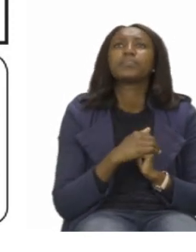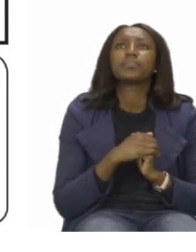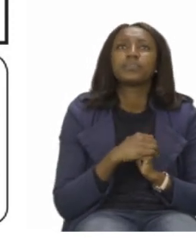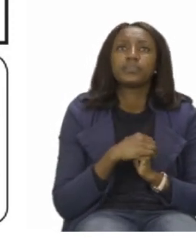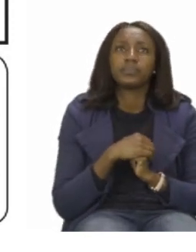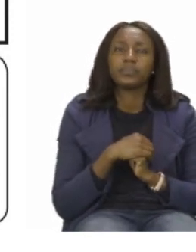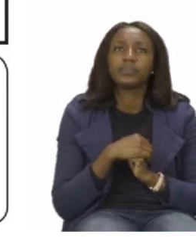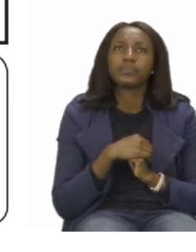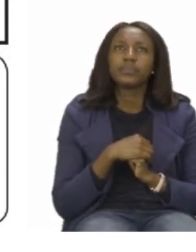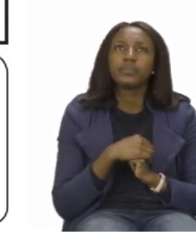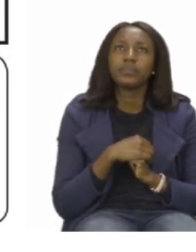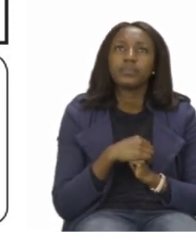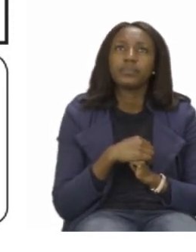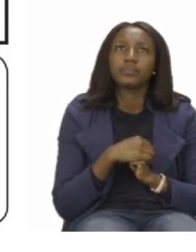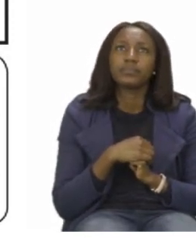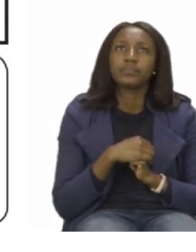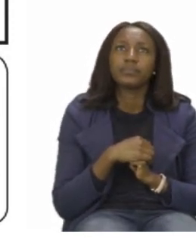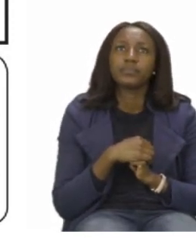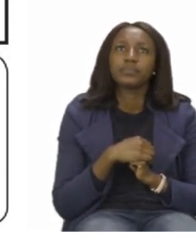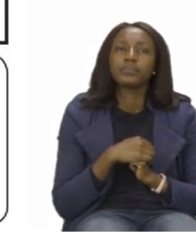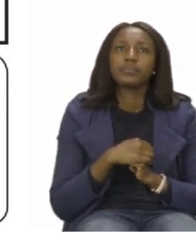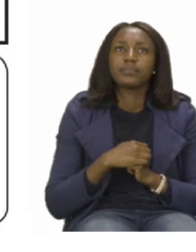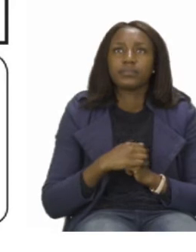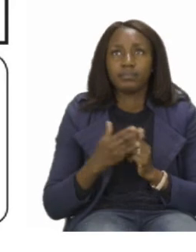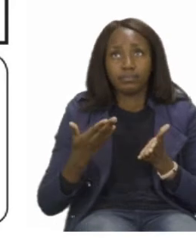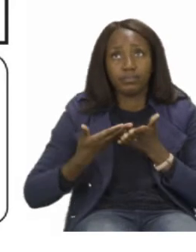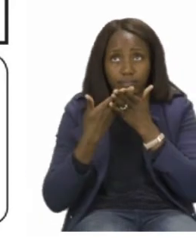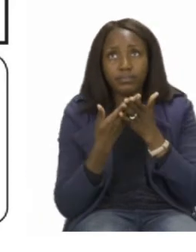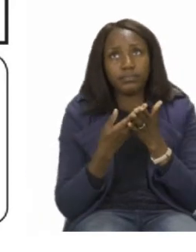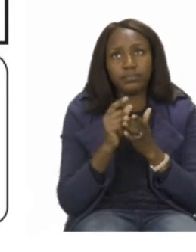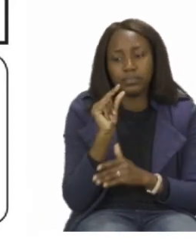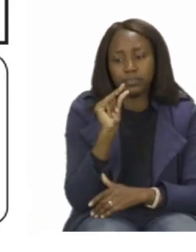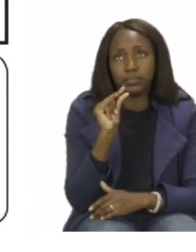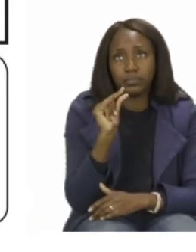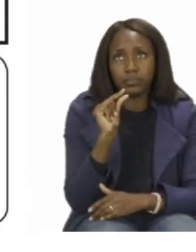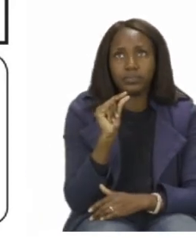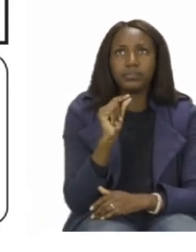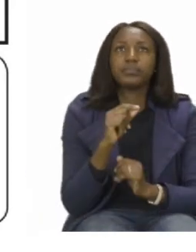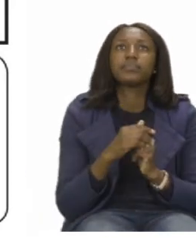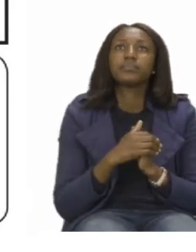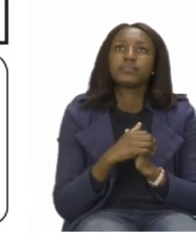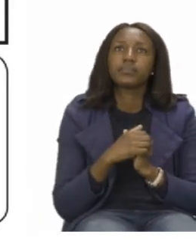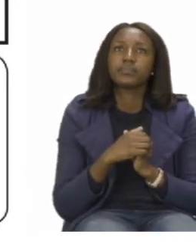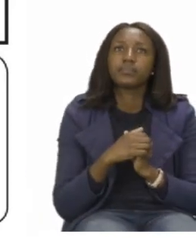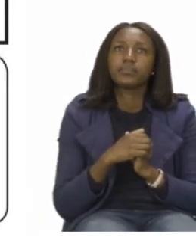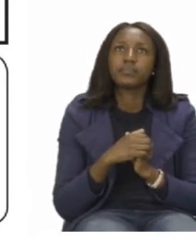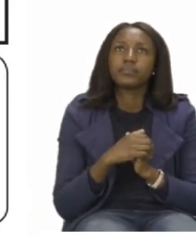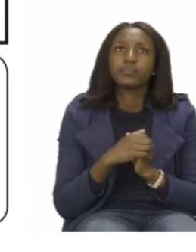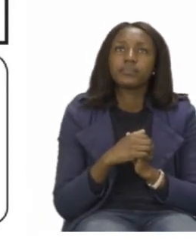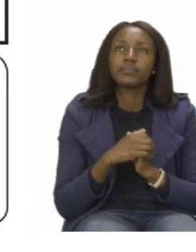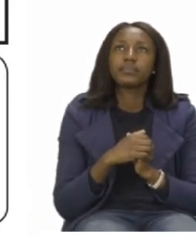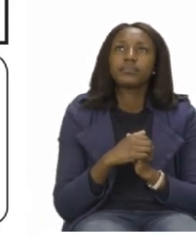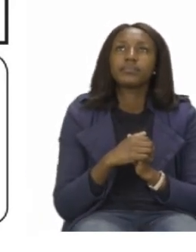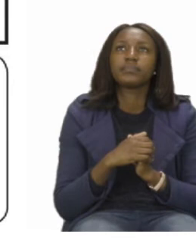Okay, so I am going to do a few examples with you and see what we can